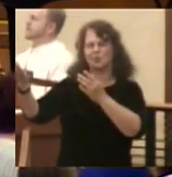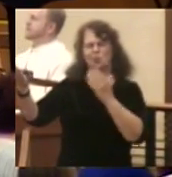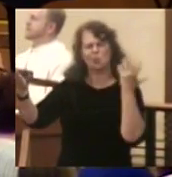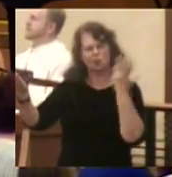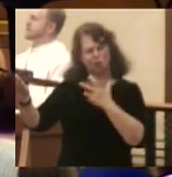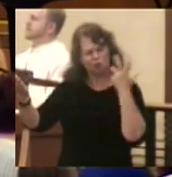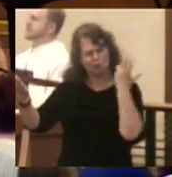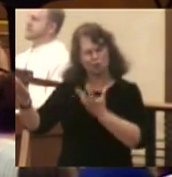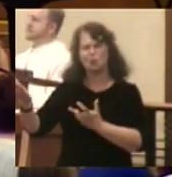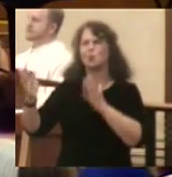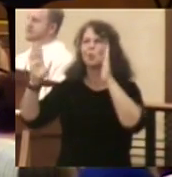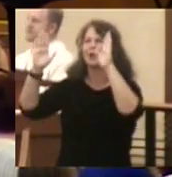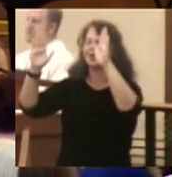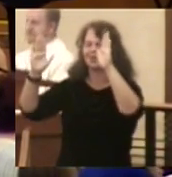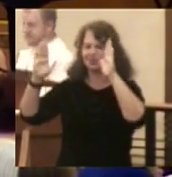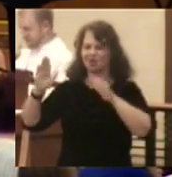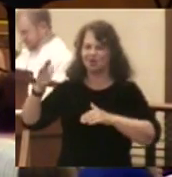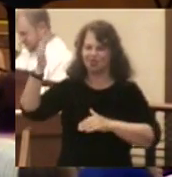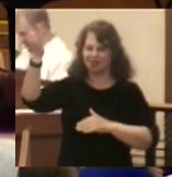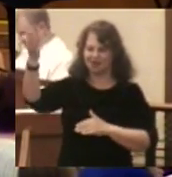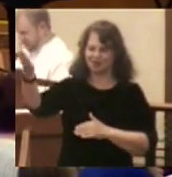How great thou